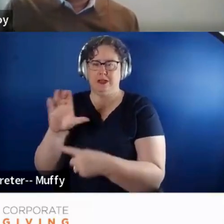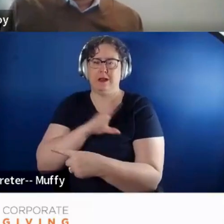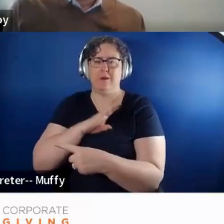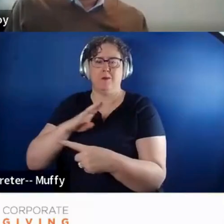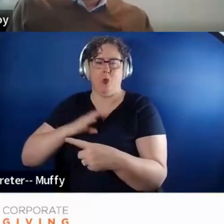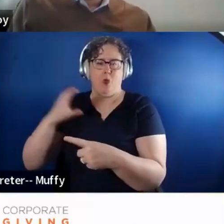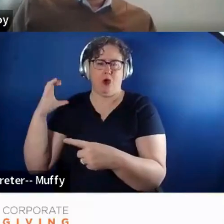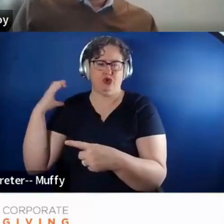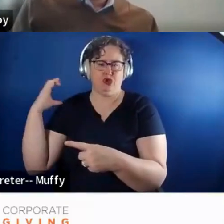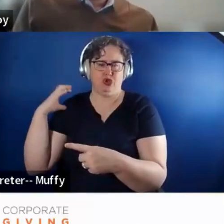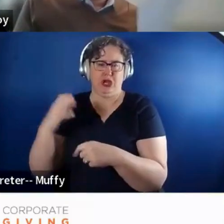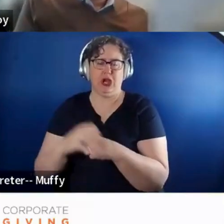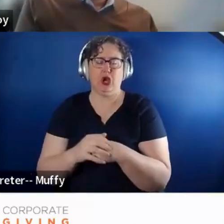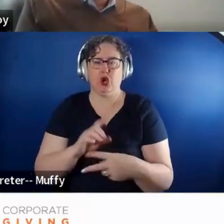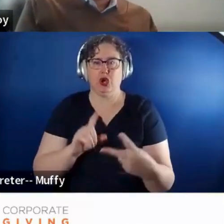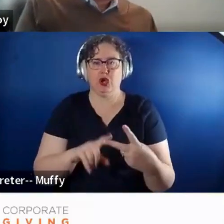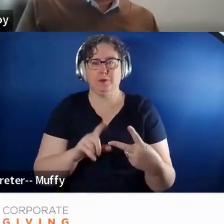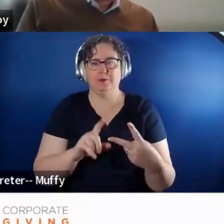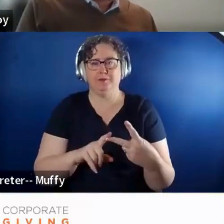event,